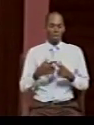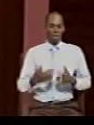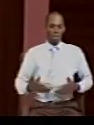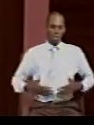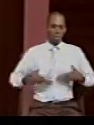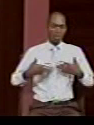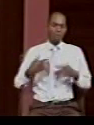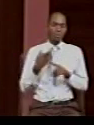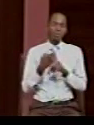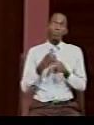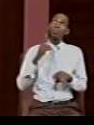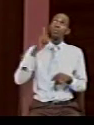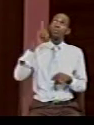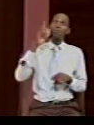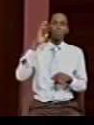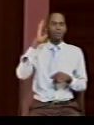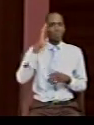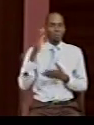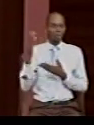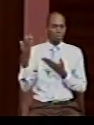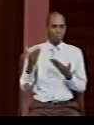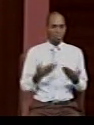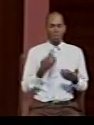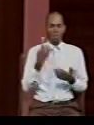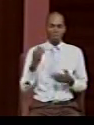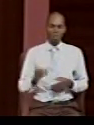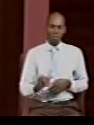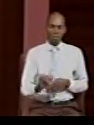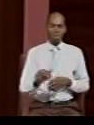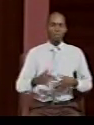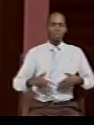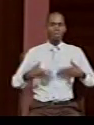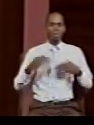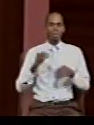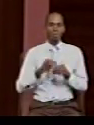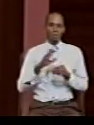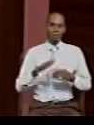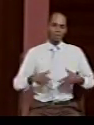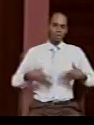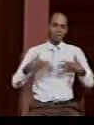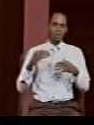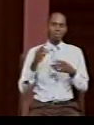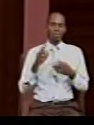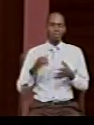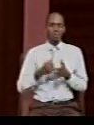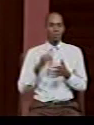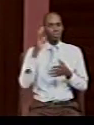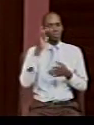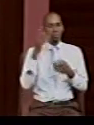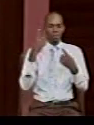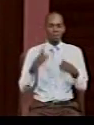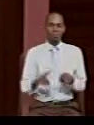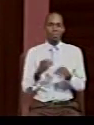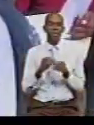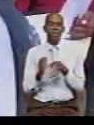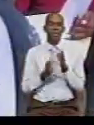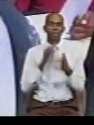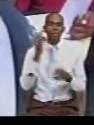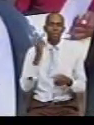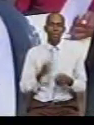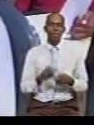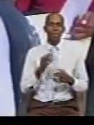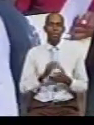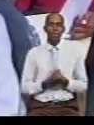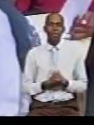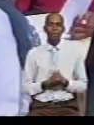will bring eternal life in your life. It will happen in Jesus'